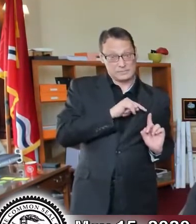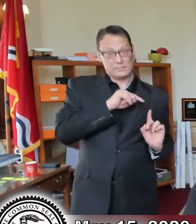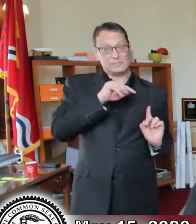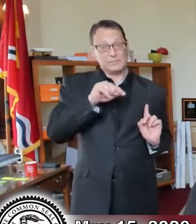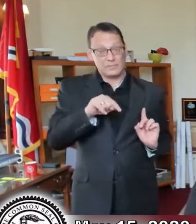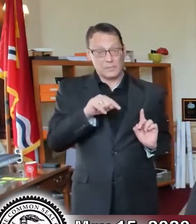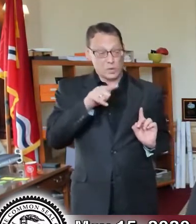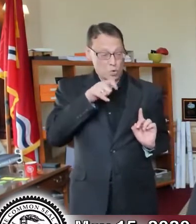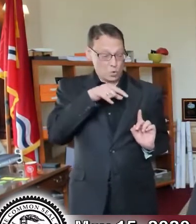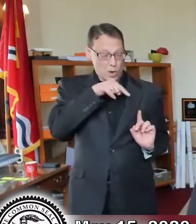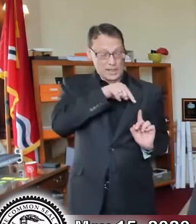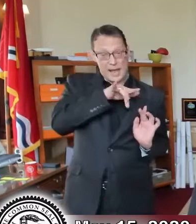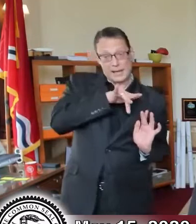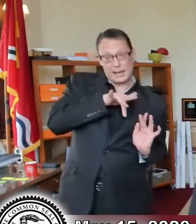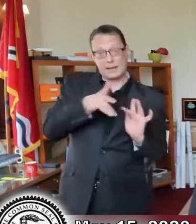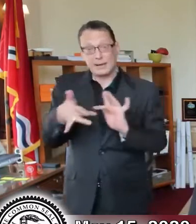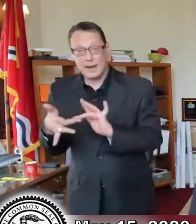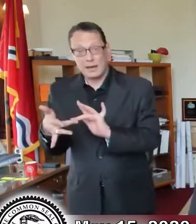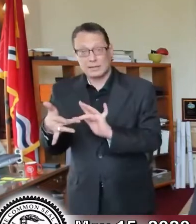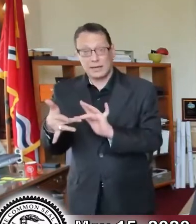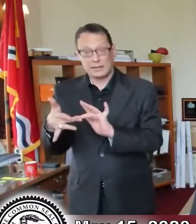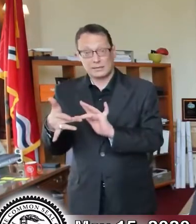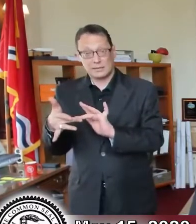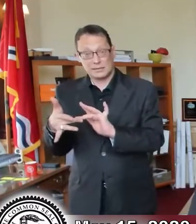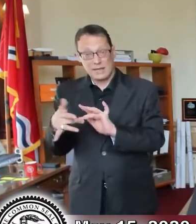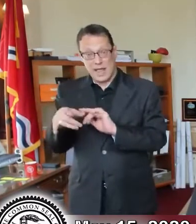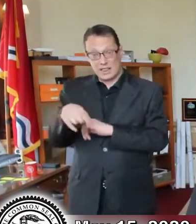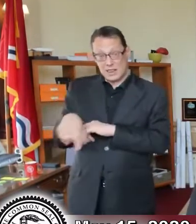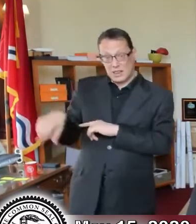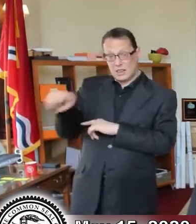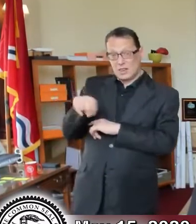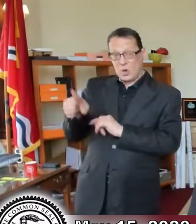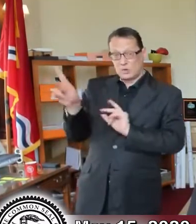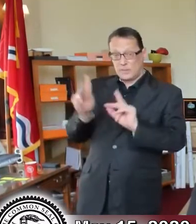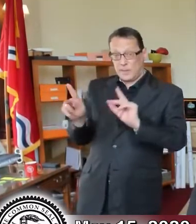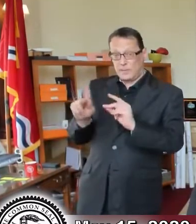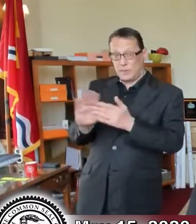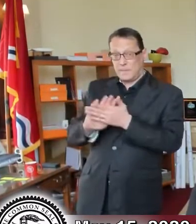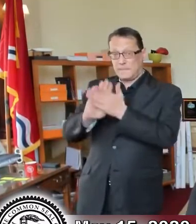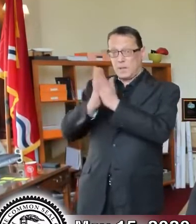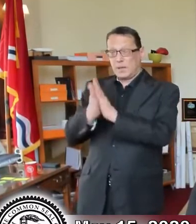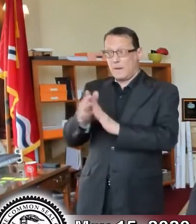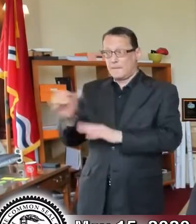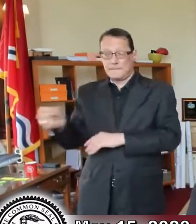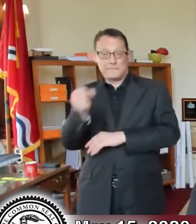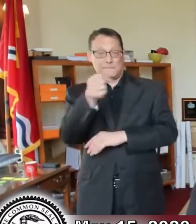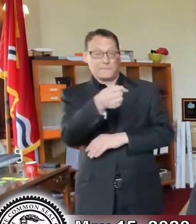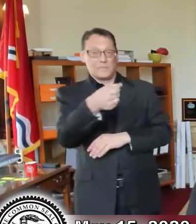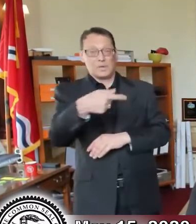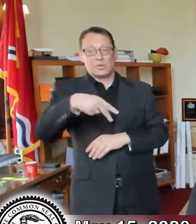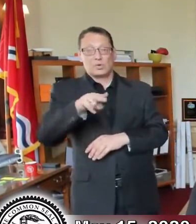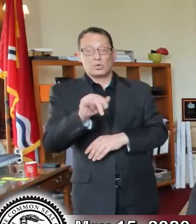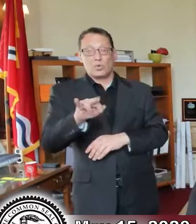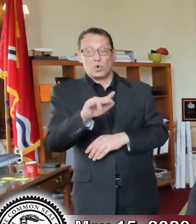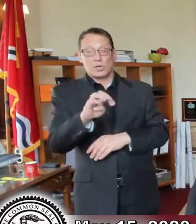people that they have come in contact with. Those people all become quarantined